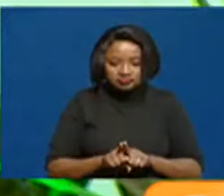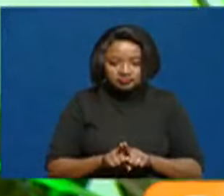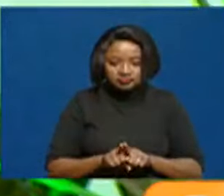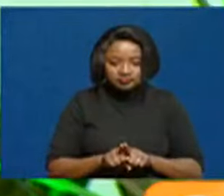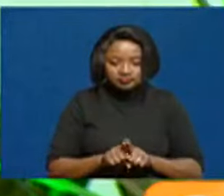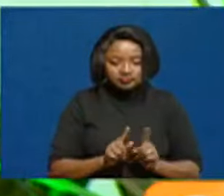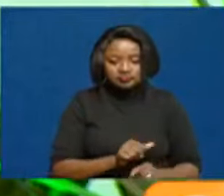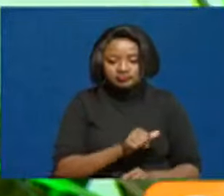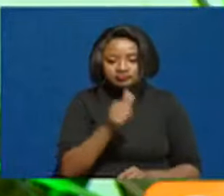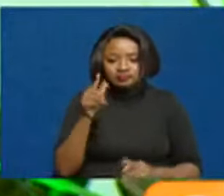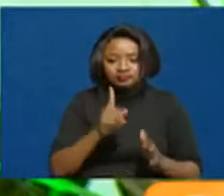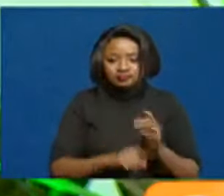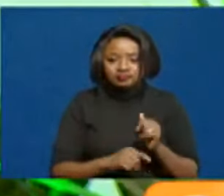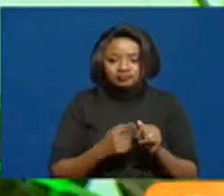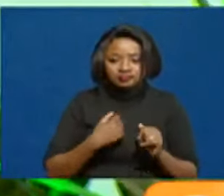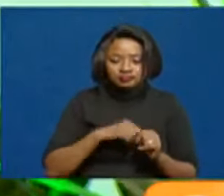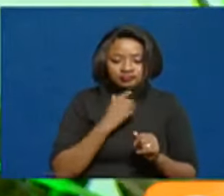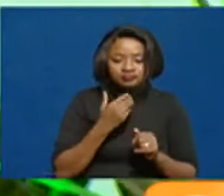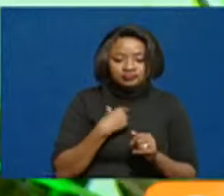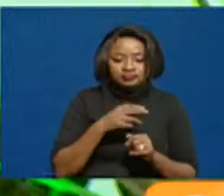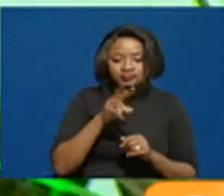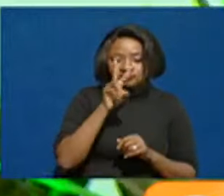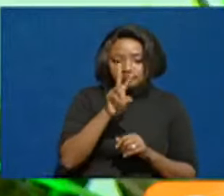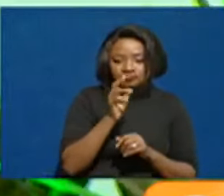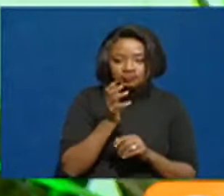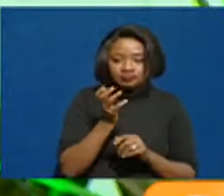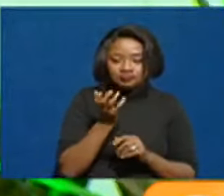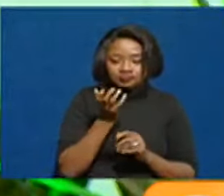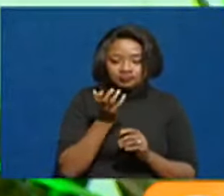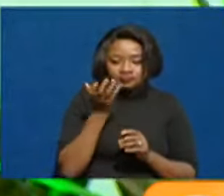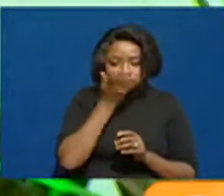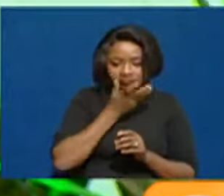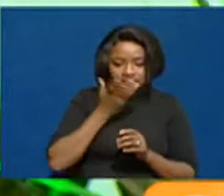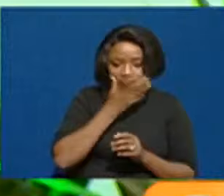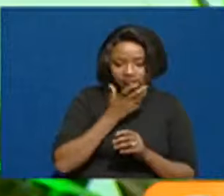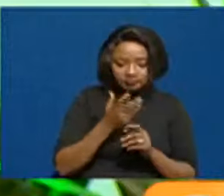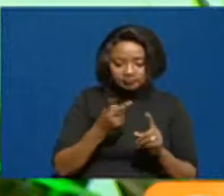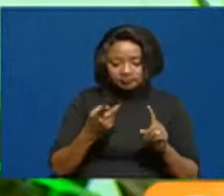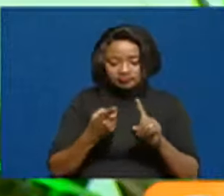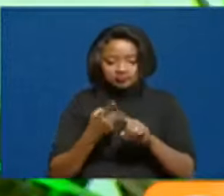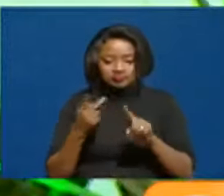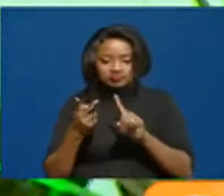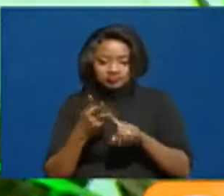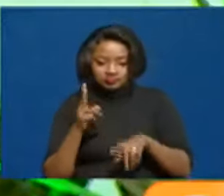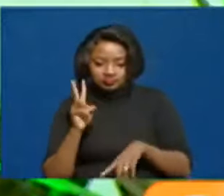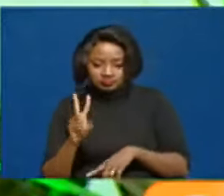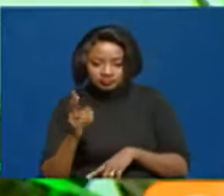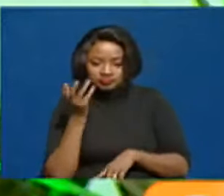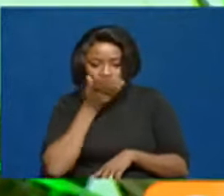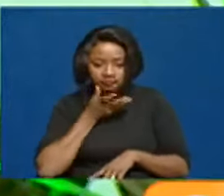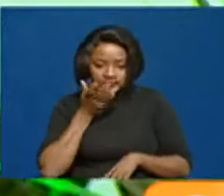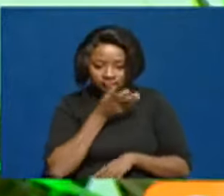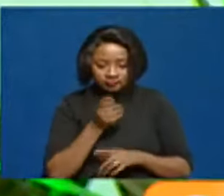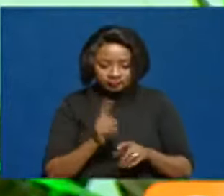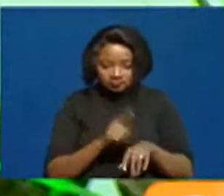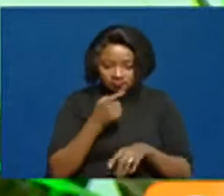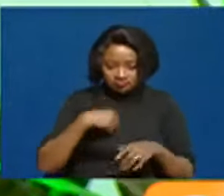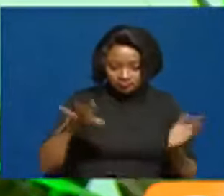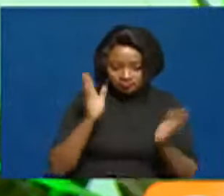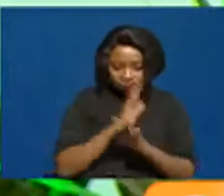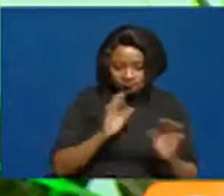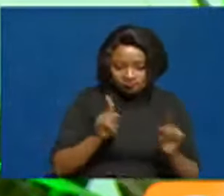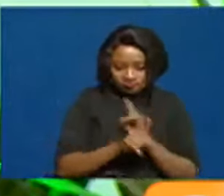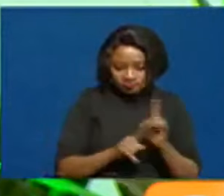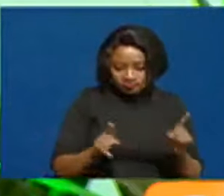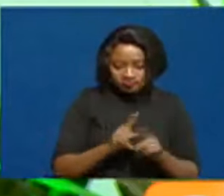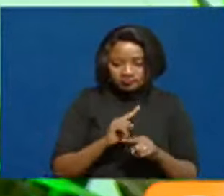of, we have two stadiums. We have Kipchoge Stadium, we have 64 Stadium. When this is going to be done, I want to say